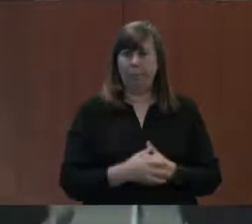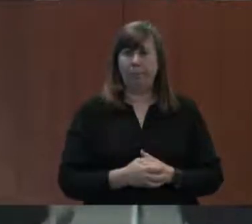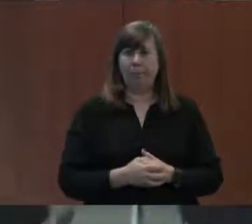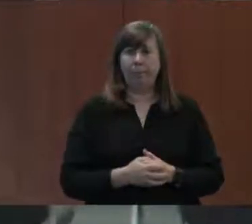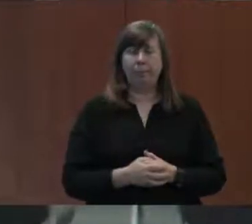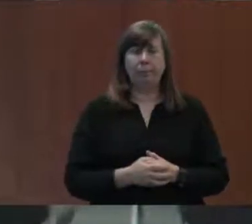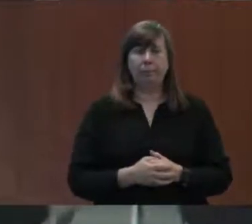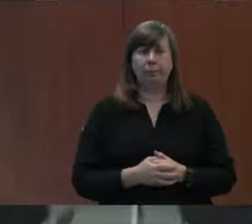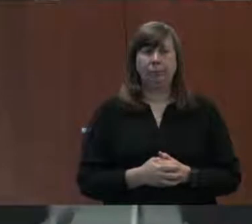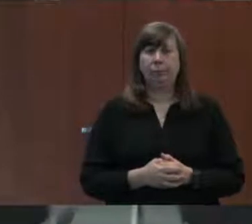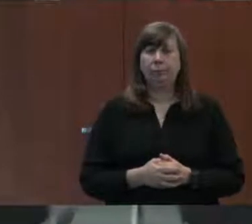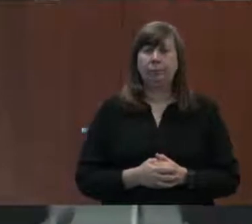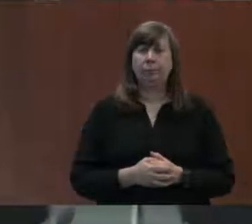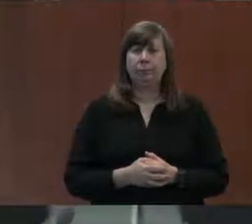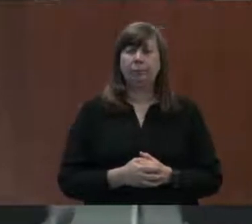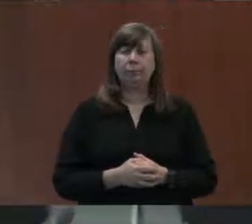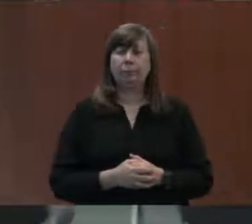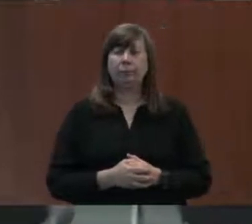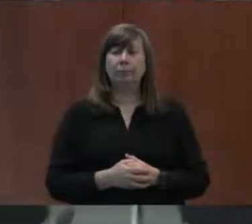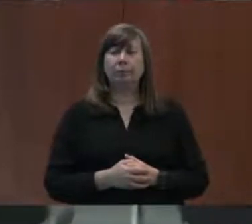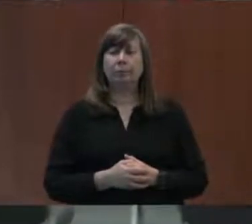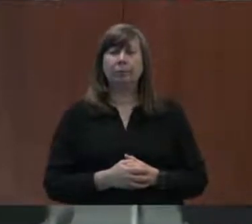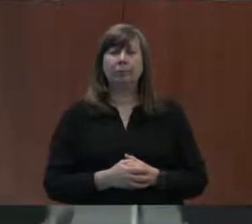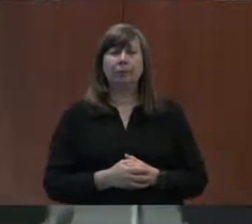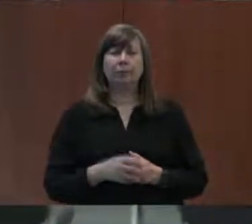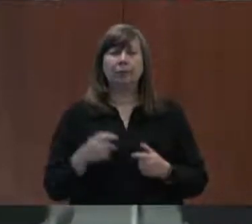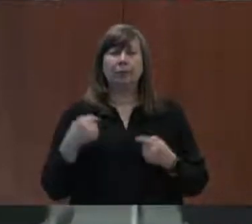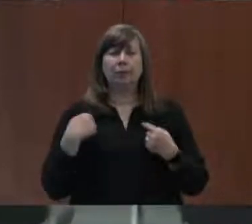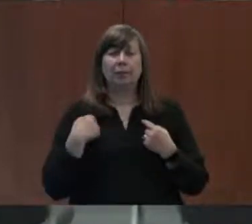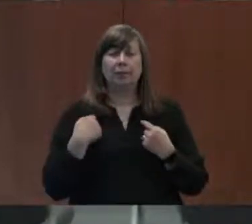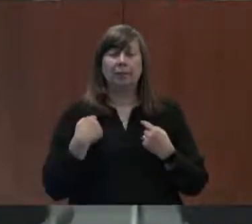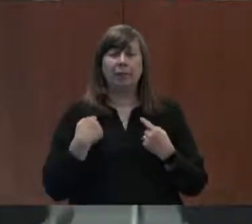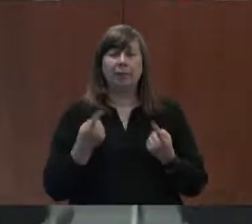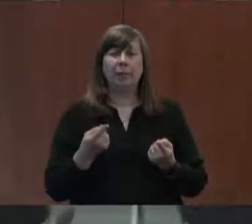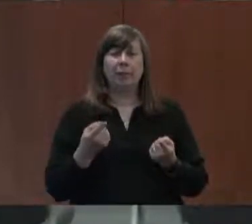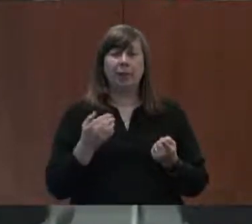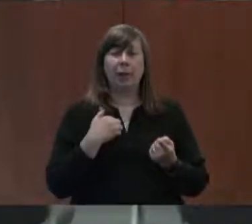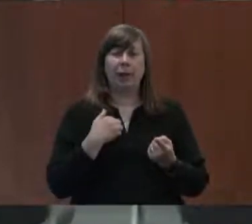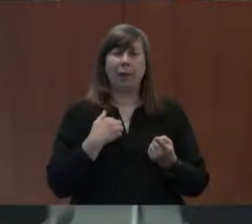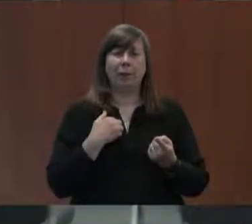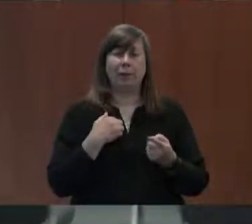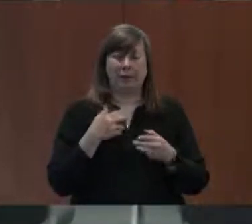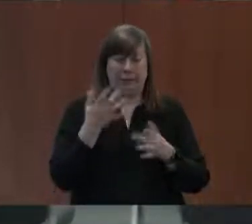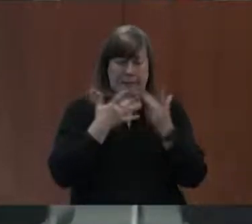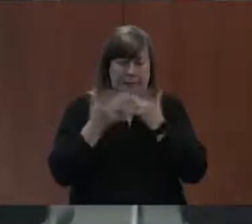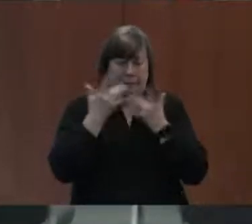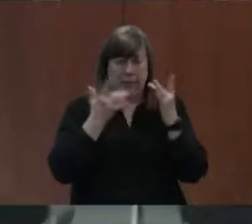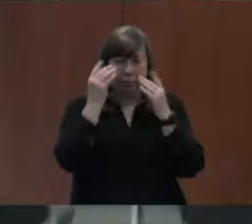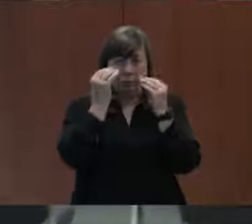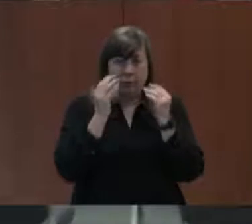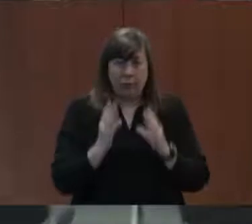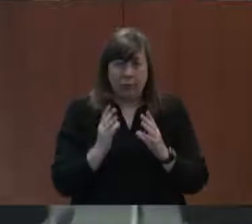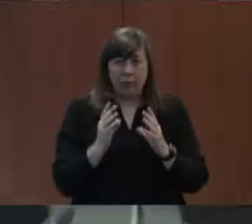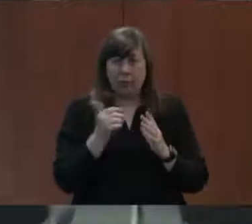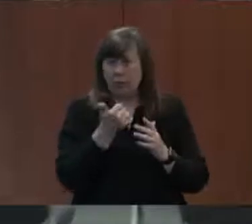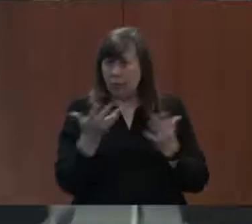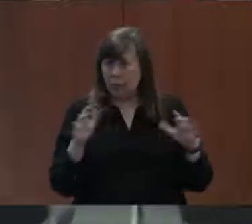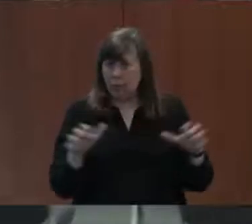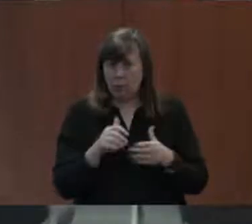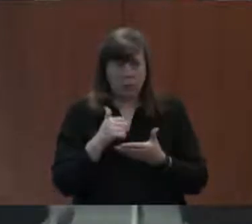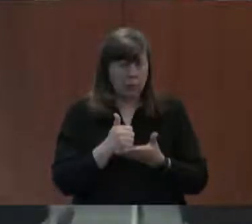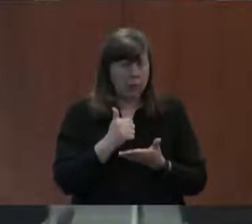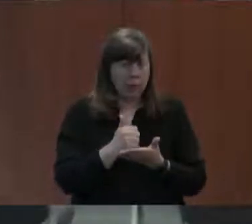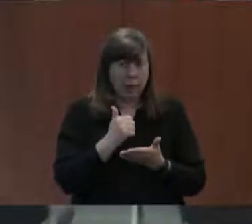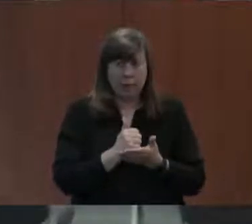I just want to say it's fabulous. And since we have such a pending shortage of teachers, anything we can do to